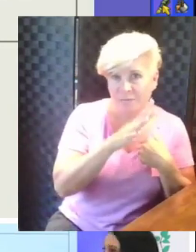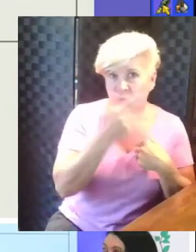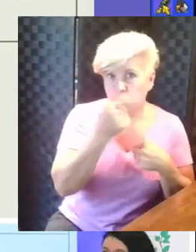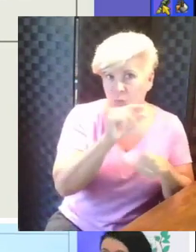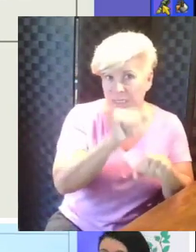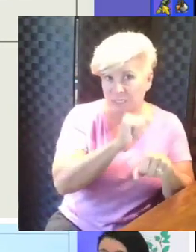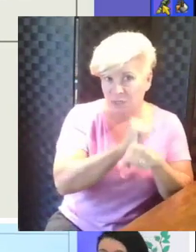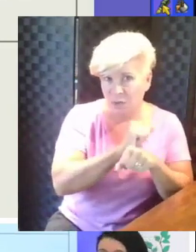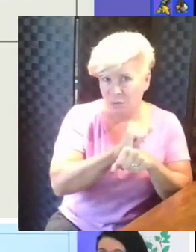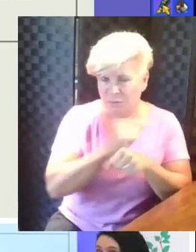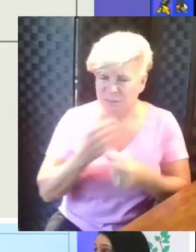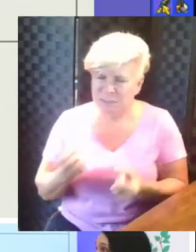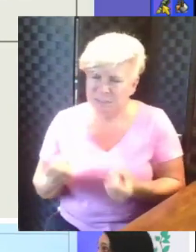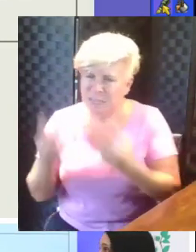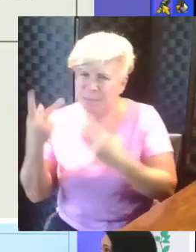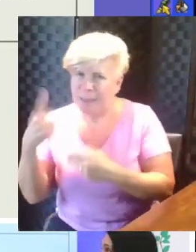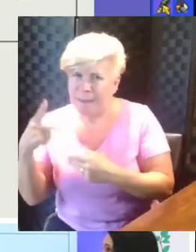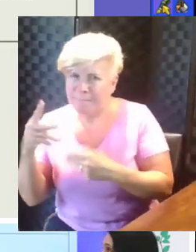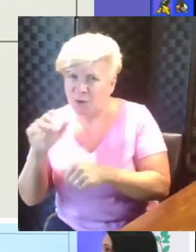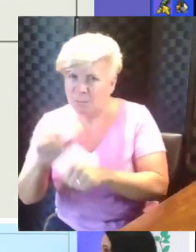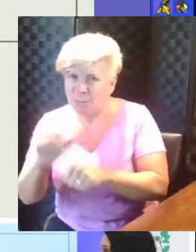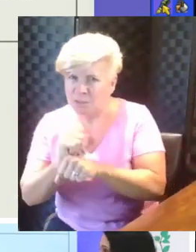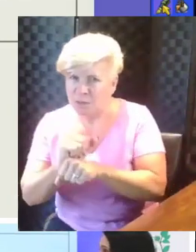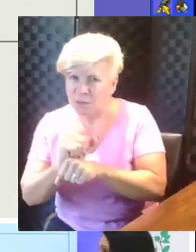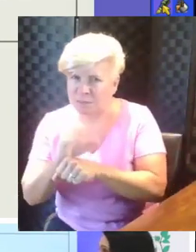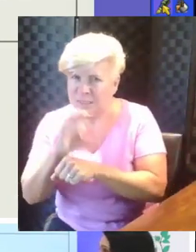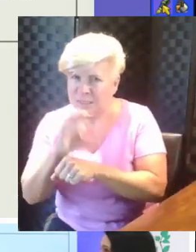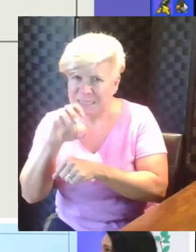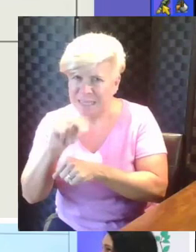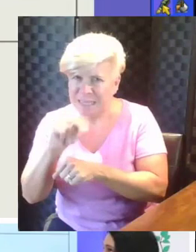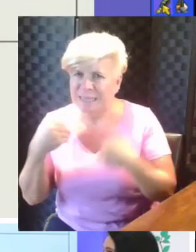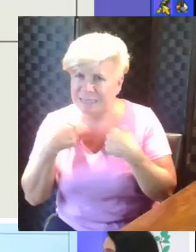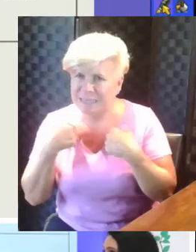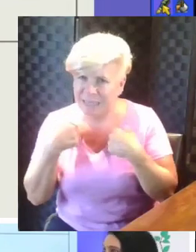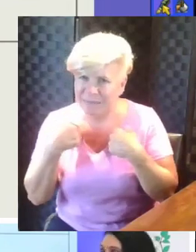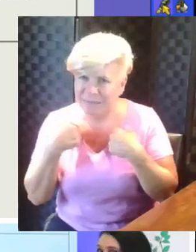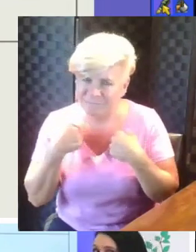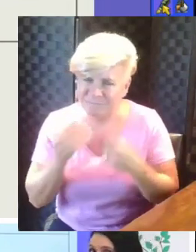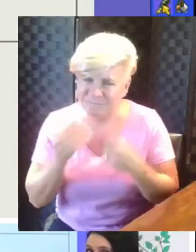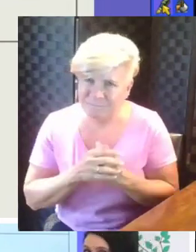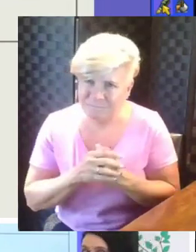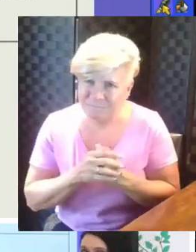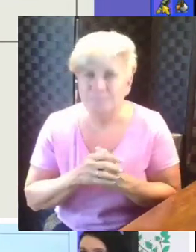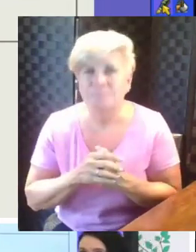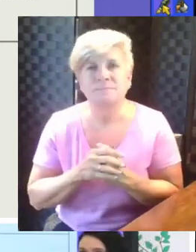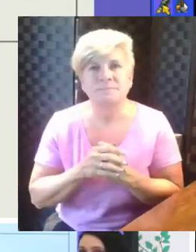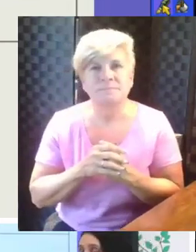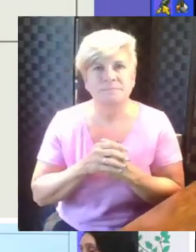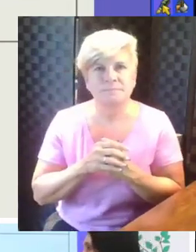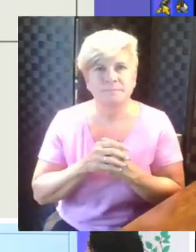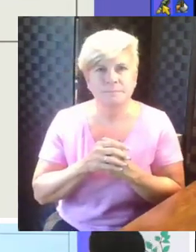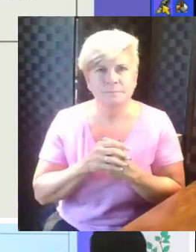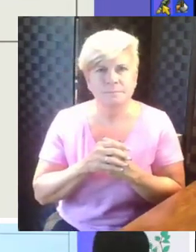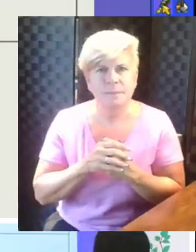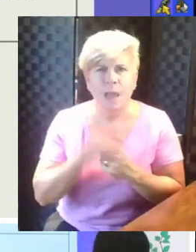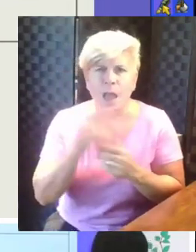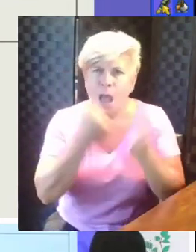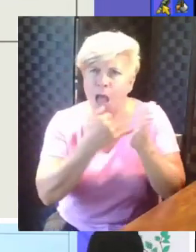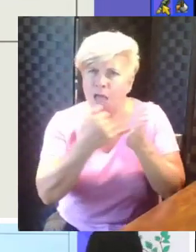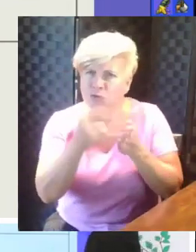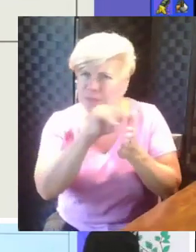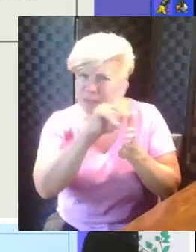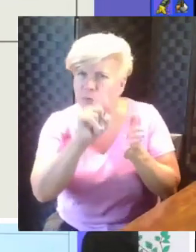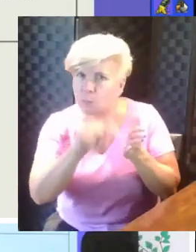green stones. How many purple stones does Caden have? Go ahead and underline